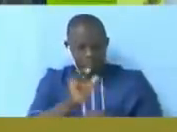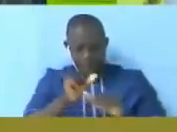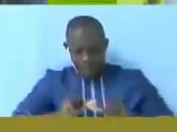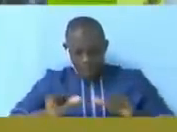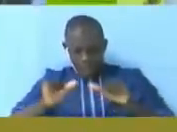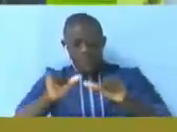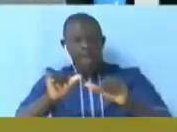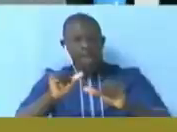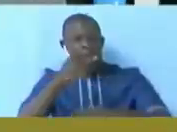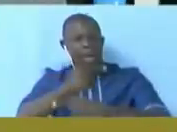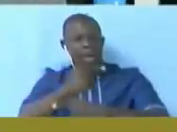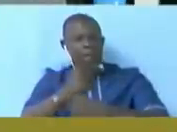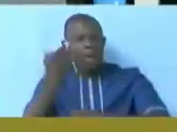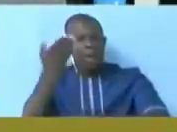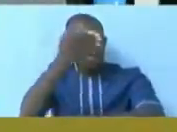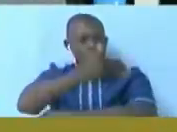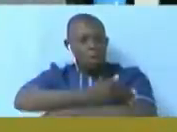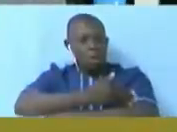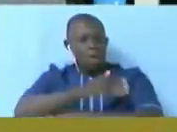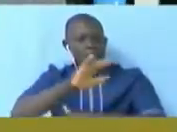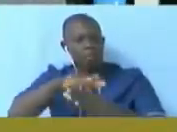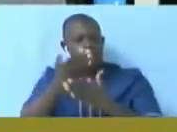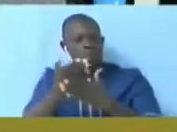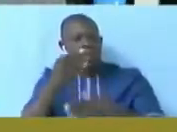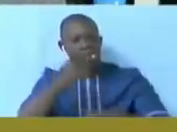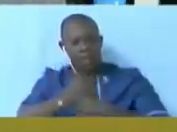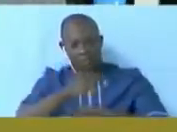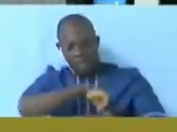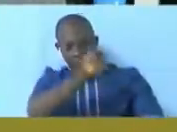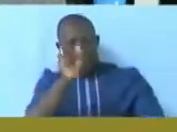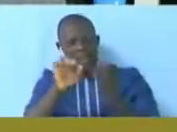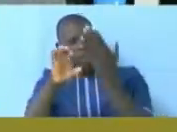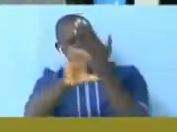and Kasamas. And they